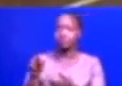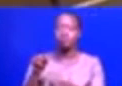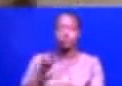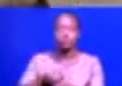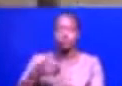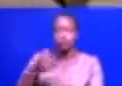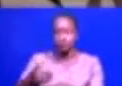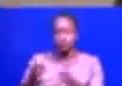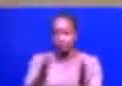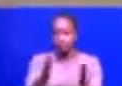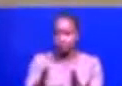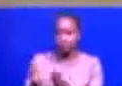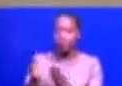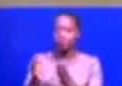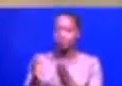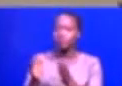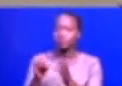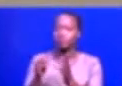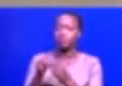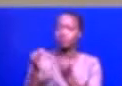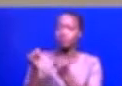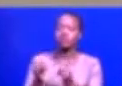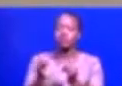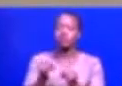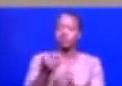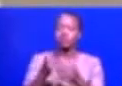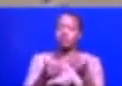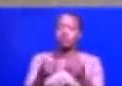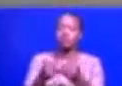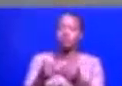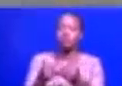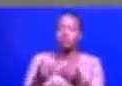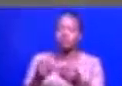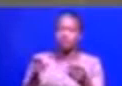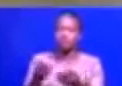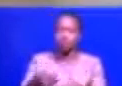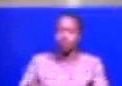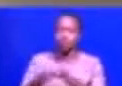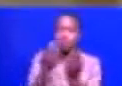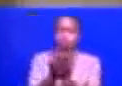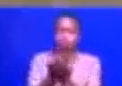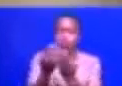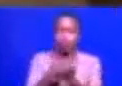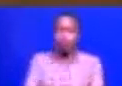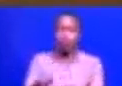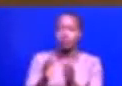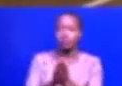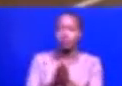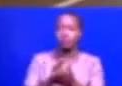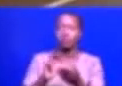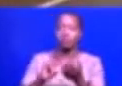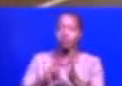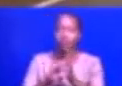an organization or an individual wants to construct a court, we always appeal that they'll be able to get in touch with us